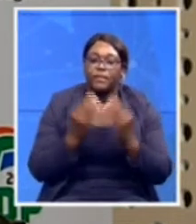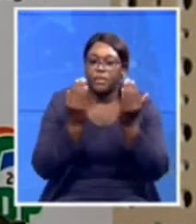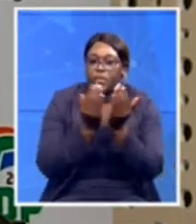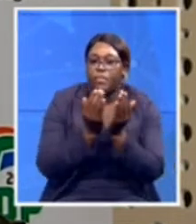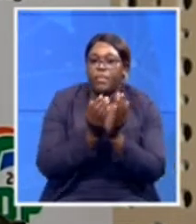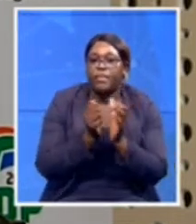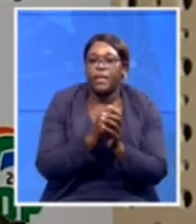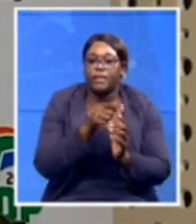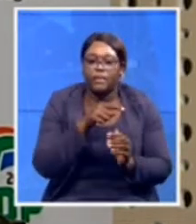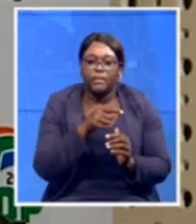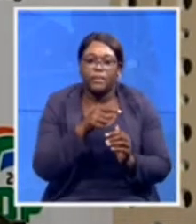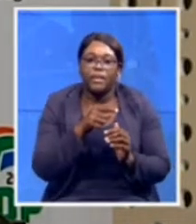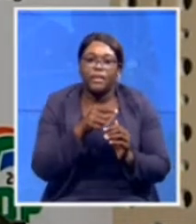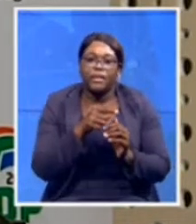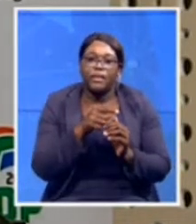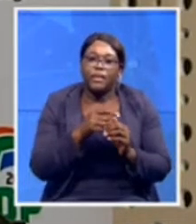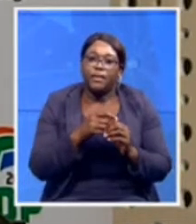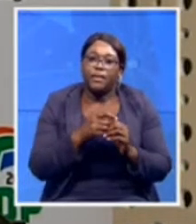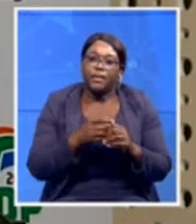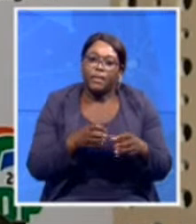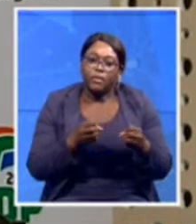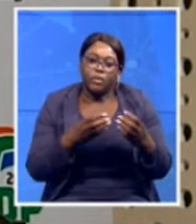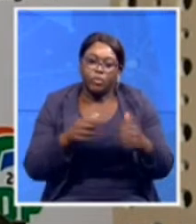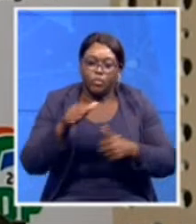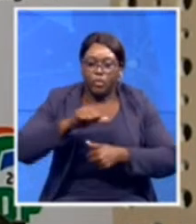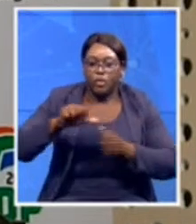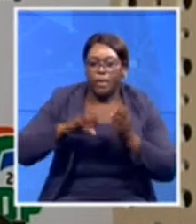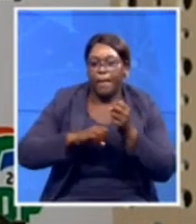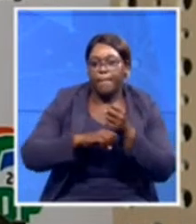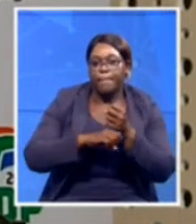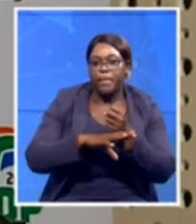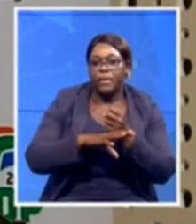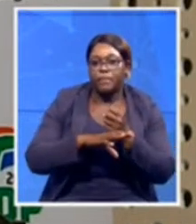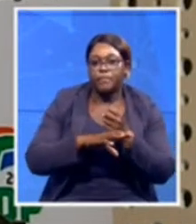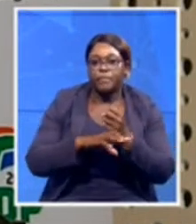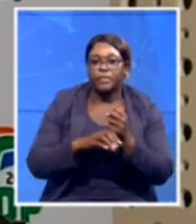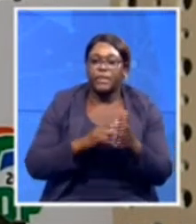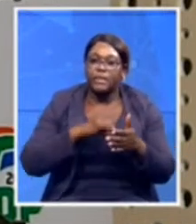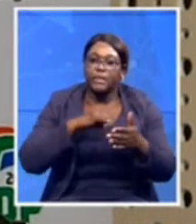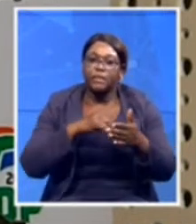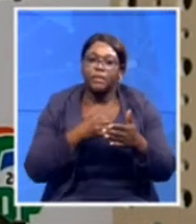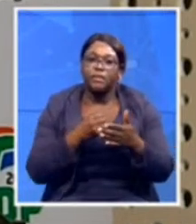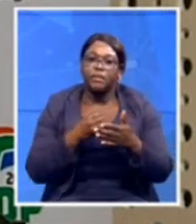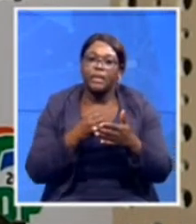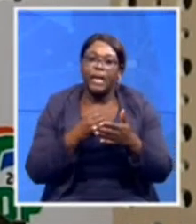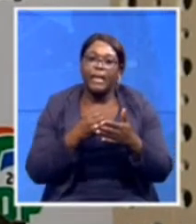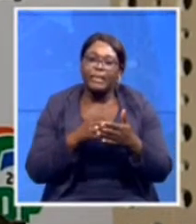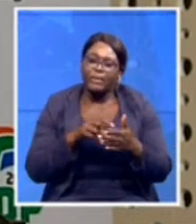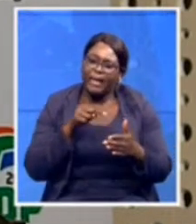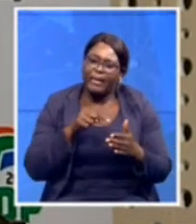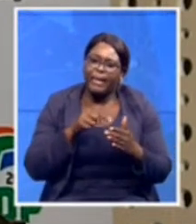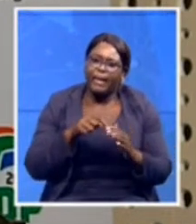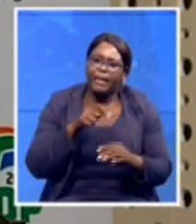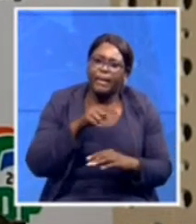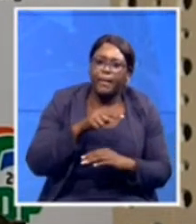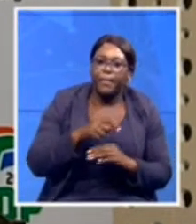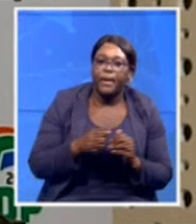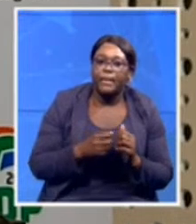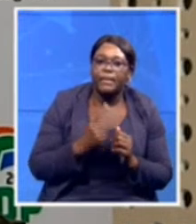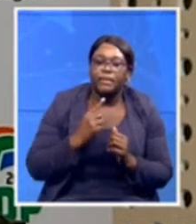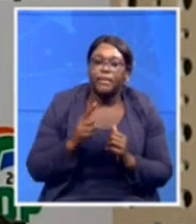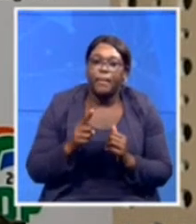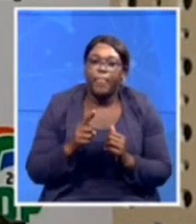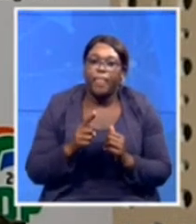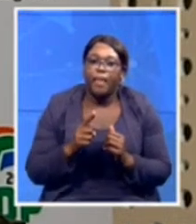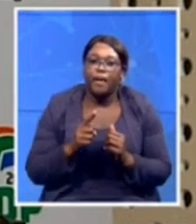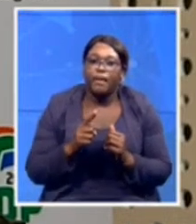media. Just to emphasize exactly the point that the Chairperson has raised, is the members of the public can lodge complaints to the Film and